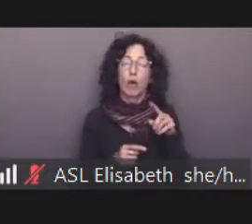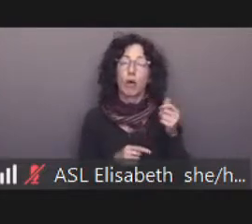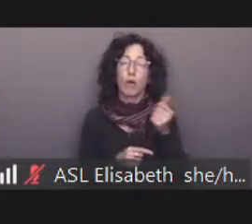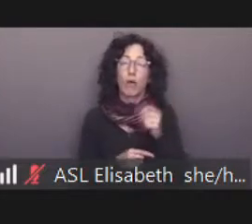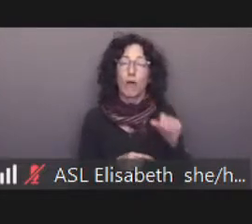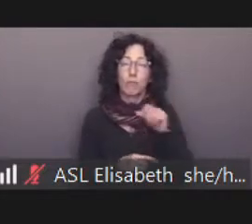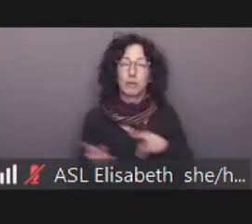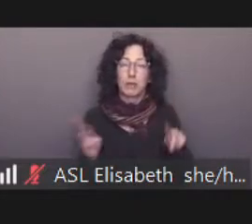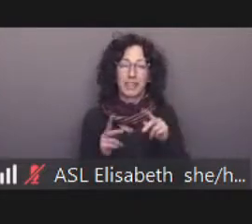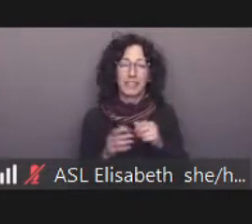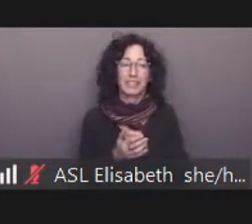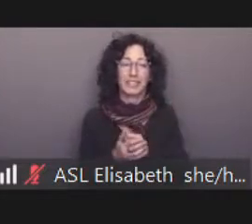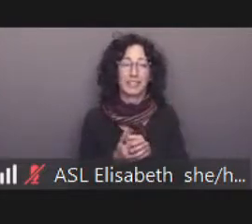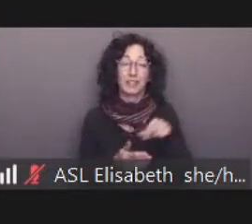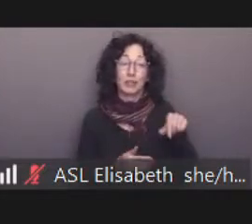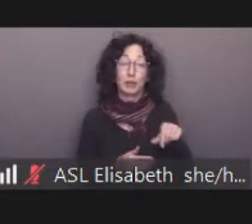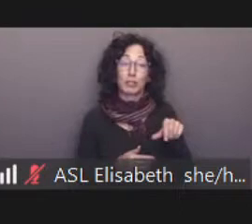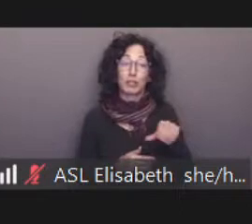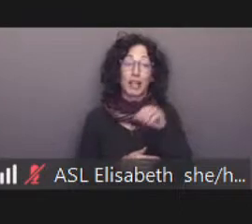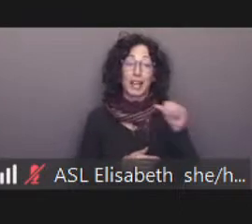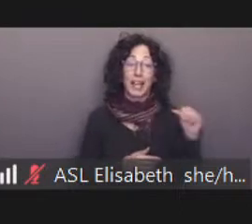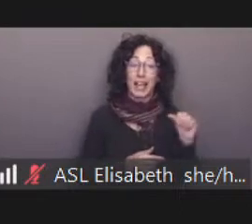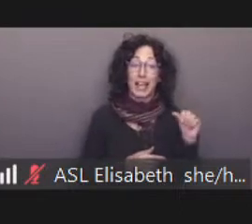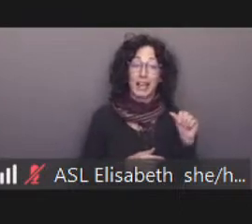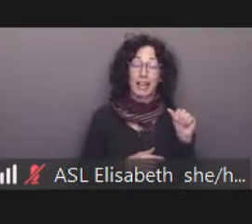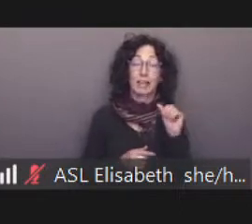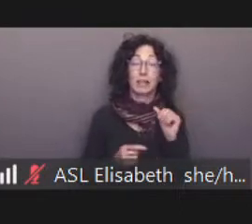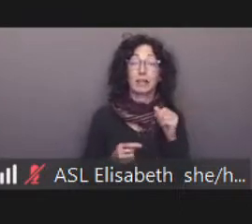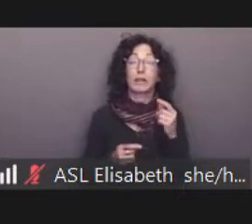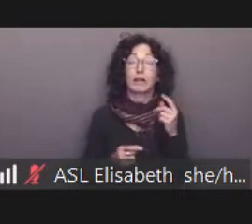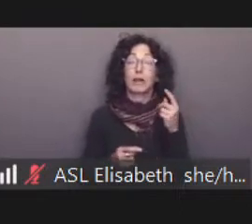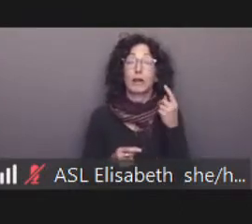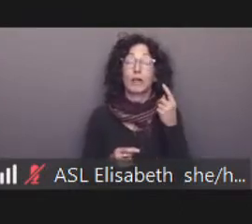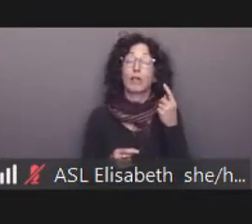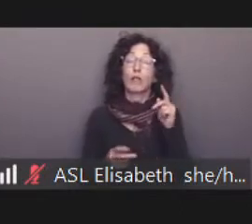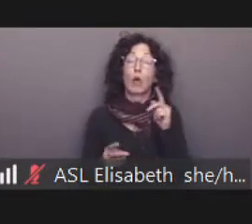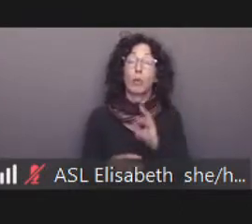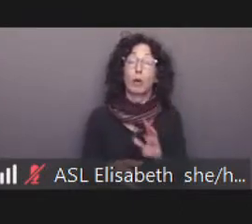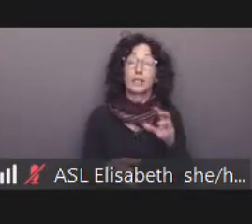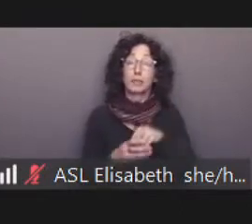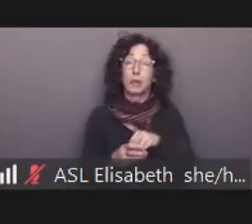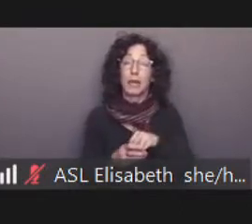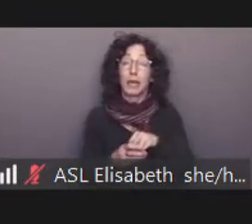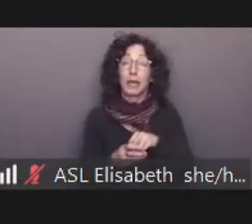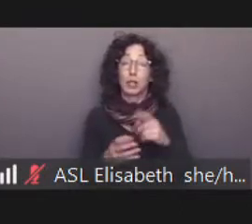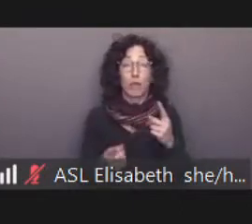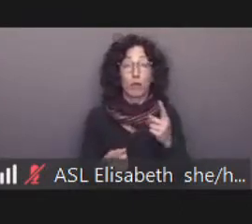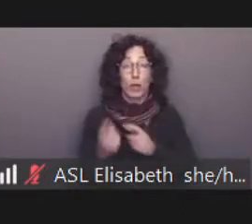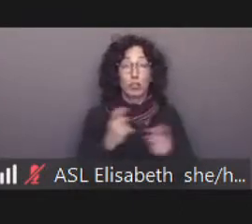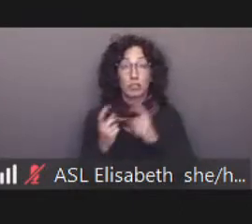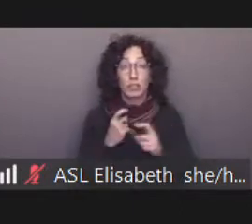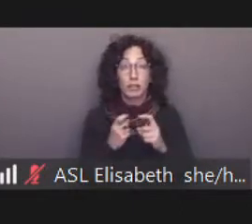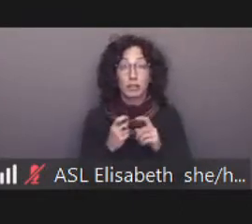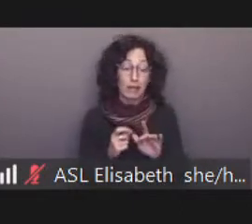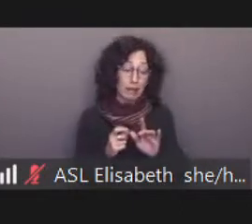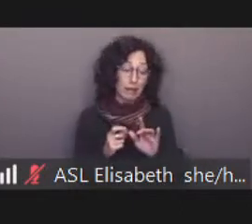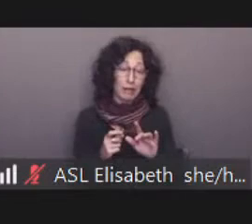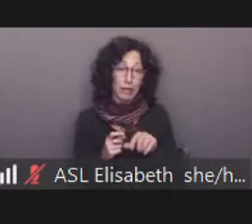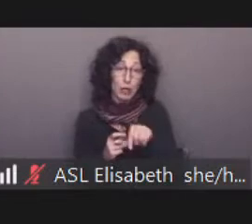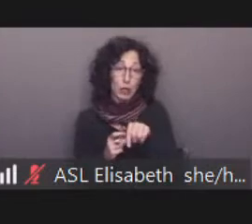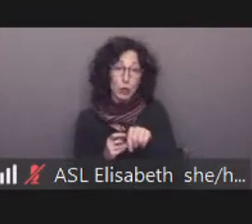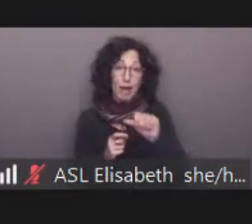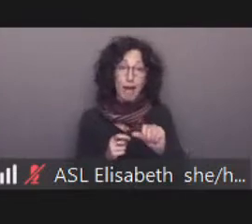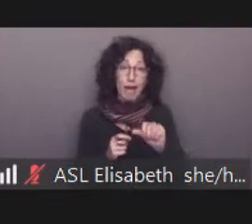Q&A. To participate in Q&A, please select the Q&A button at the bottom of your screen to enter your